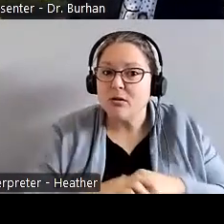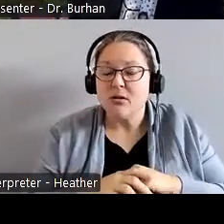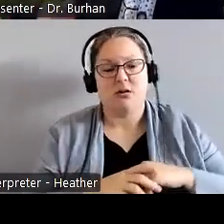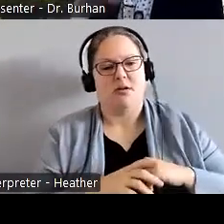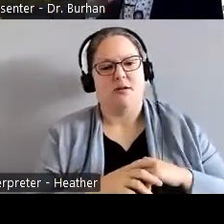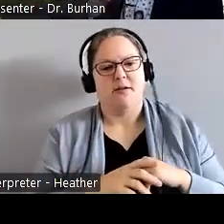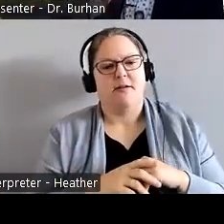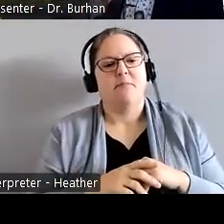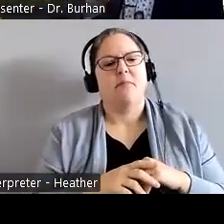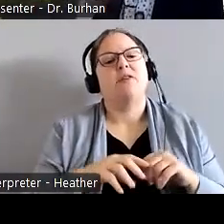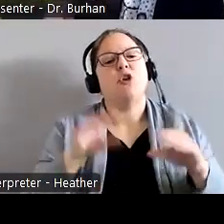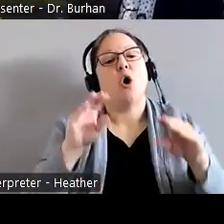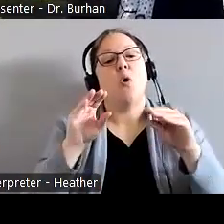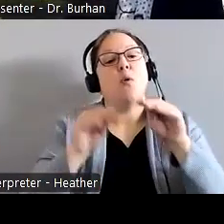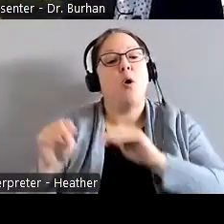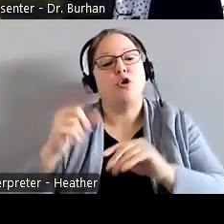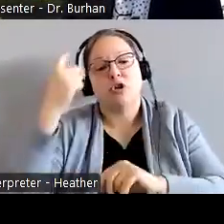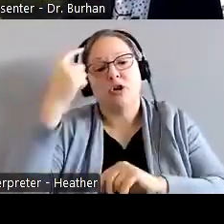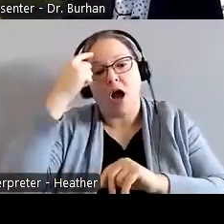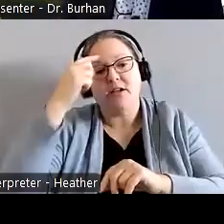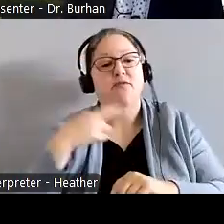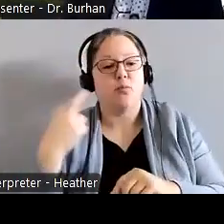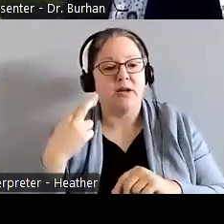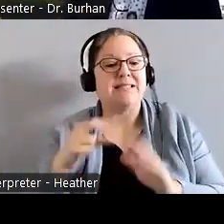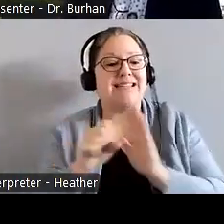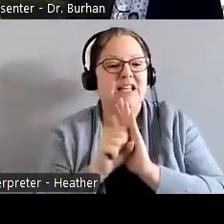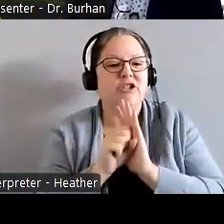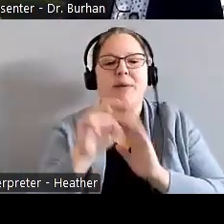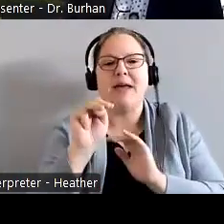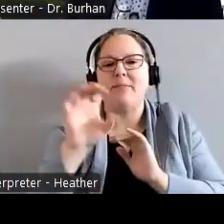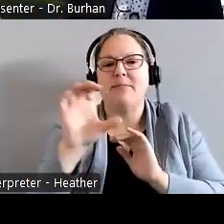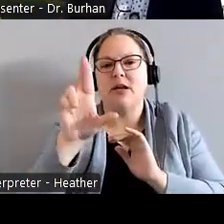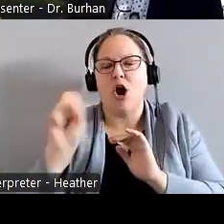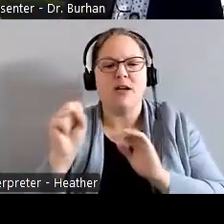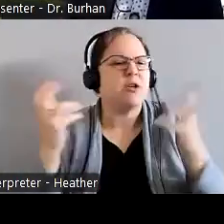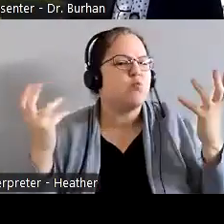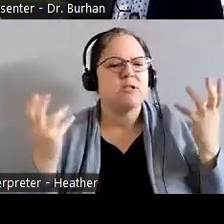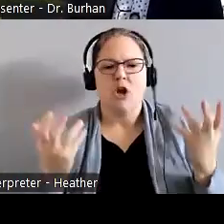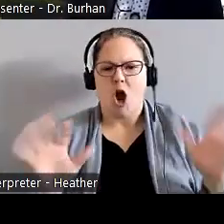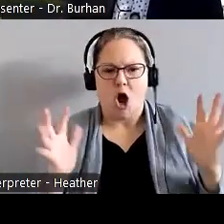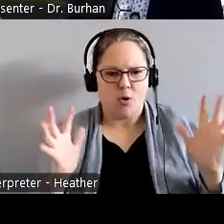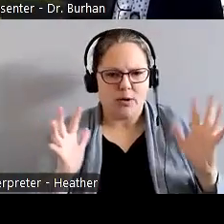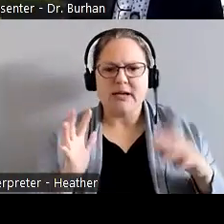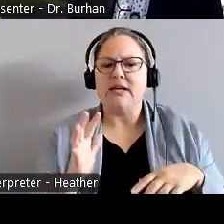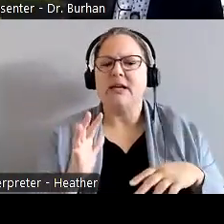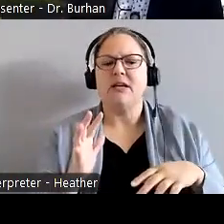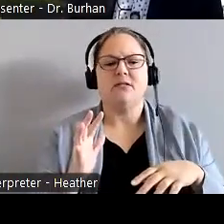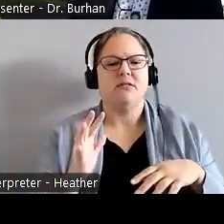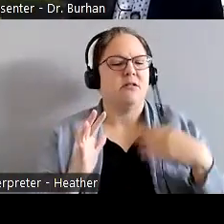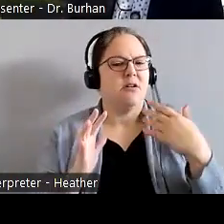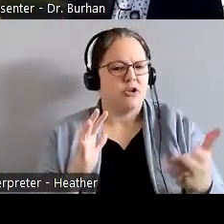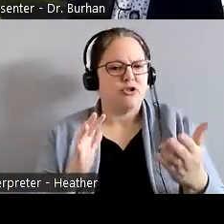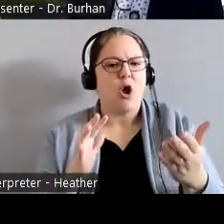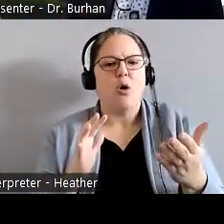risk syndrome was already articulated as a risk factor for cognitive impairment and dementia. So this is when you have